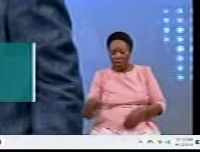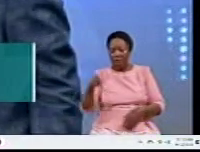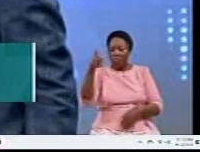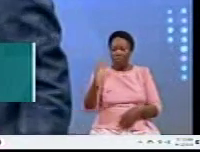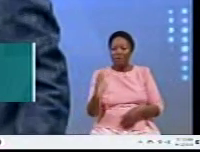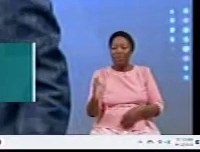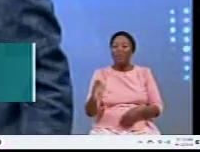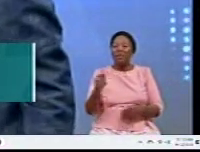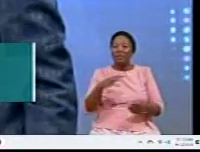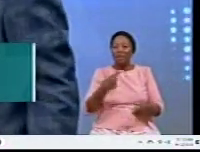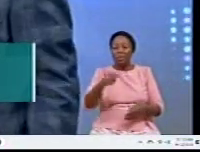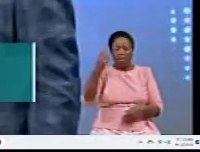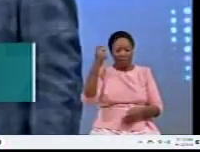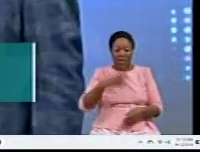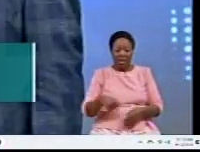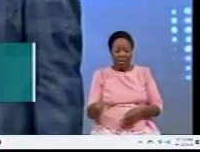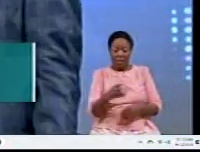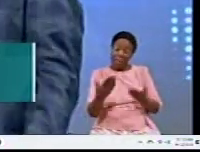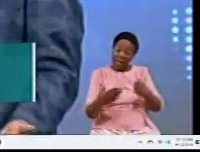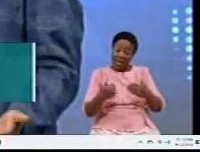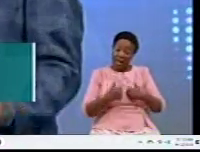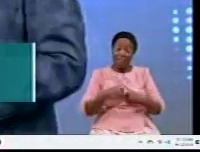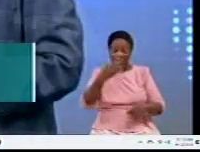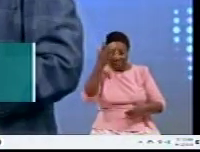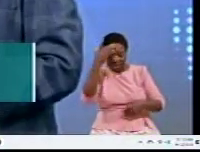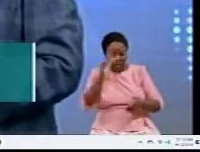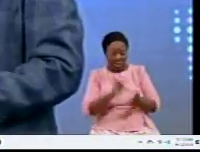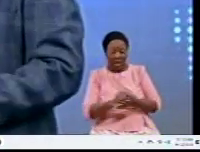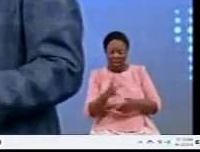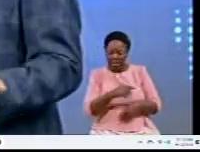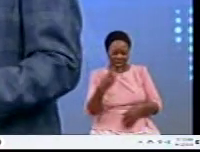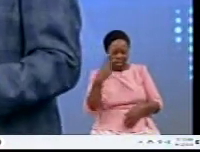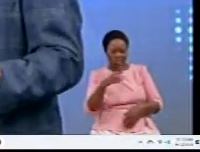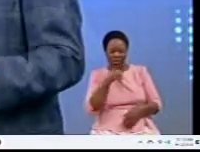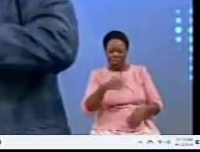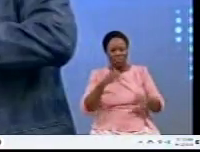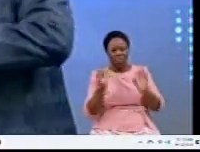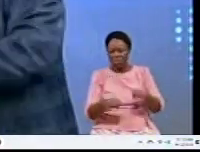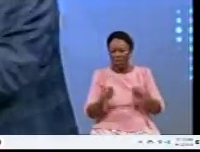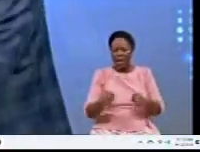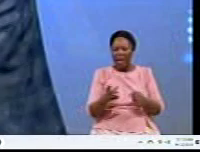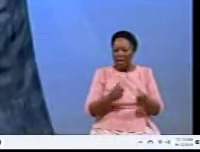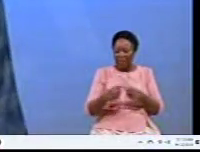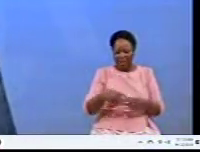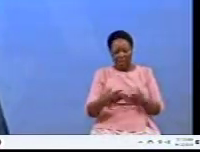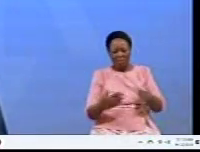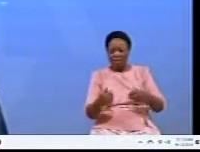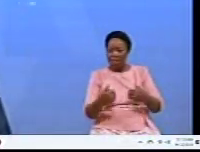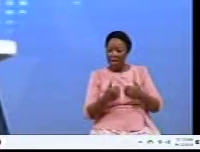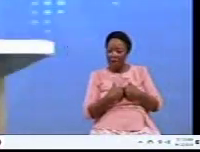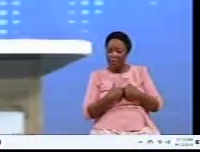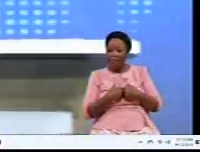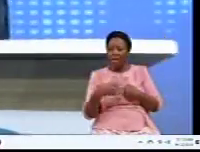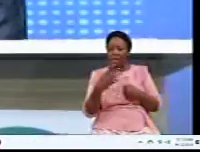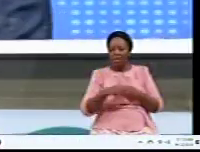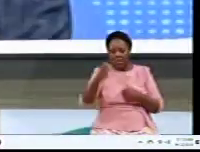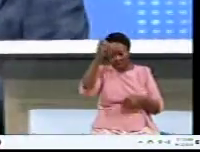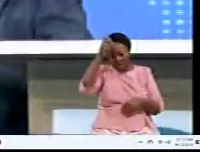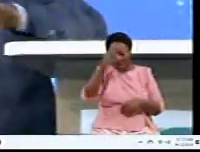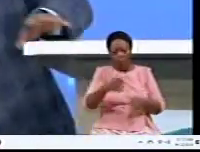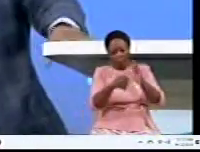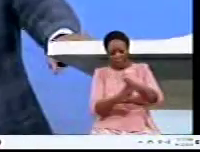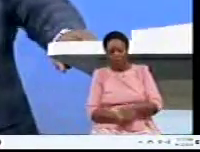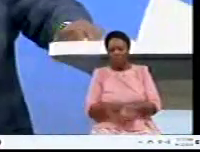they might have sickness that they count impossible. They might have satanic